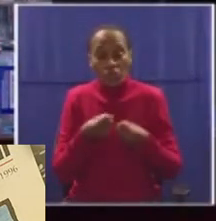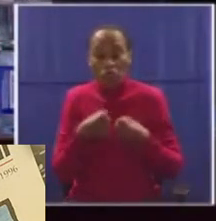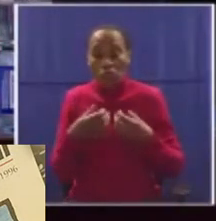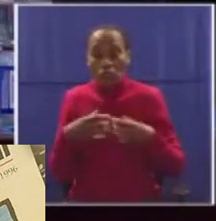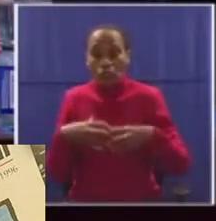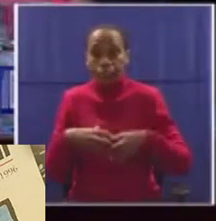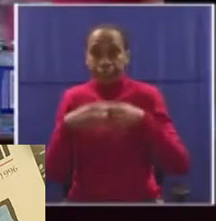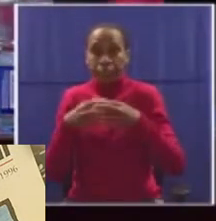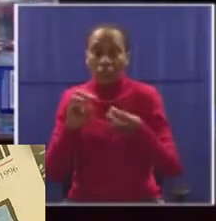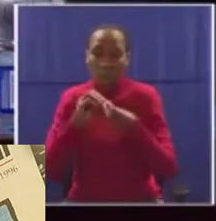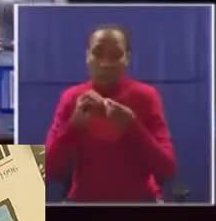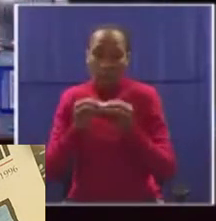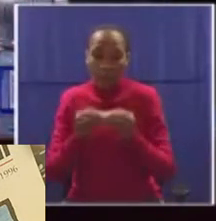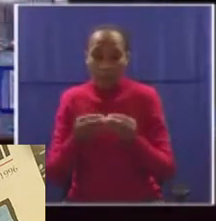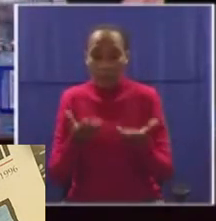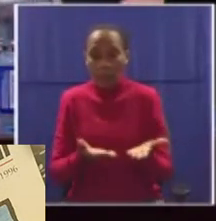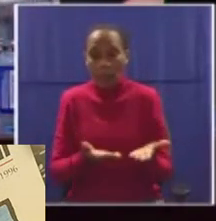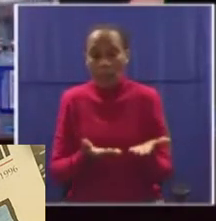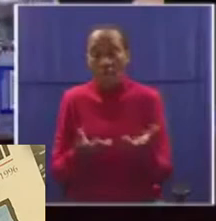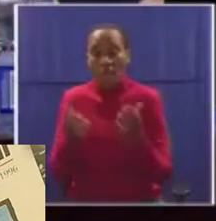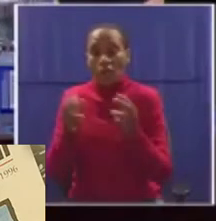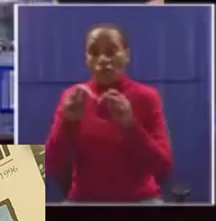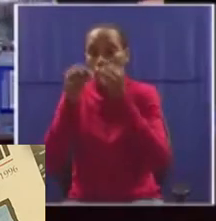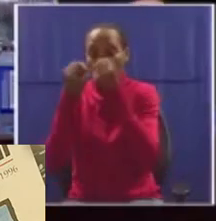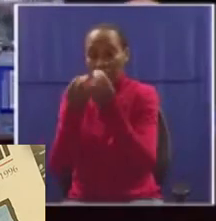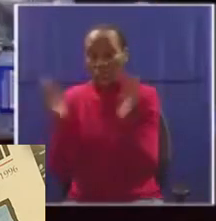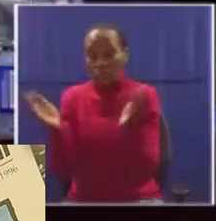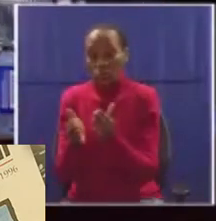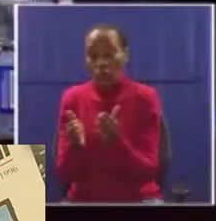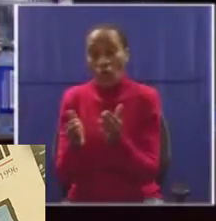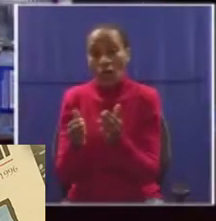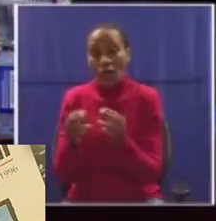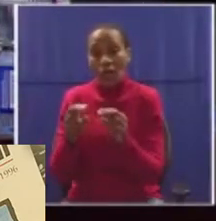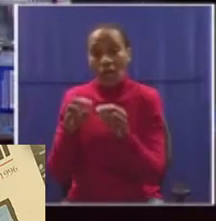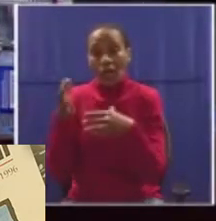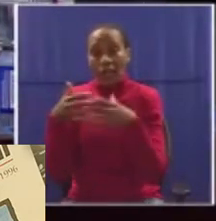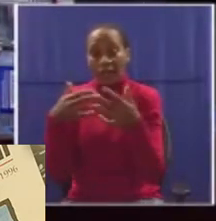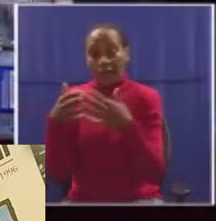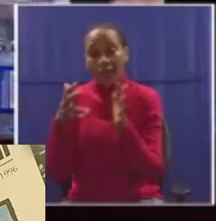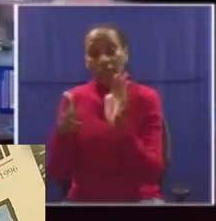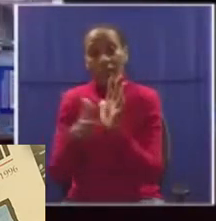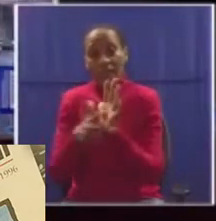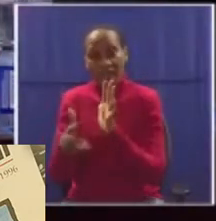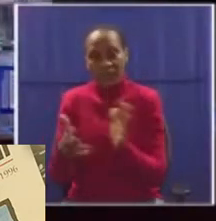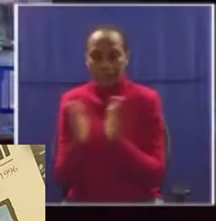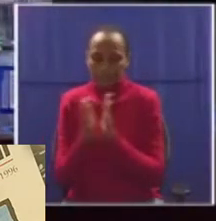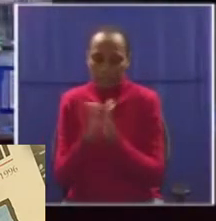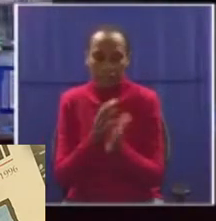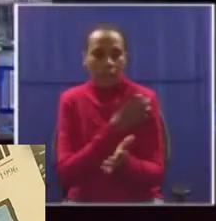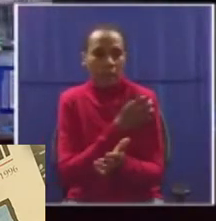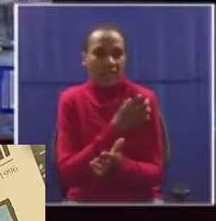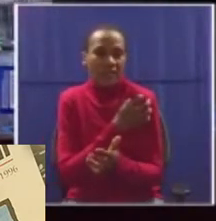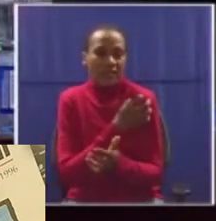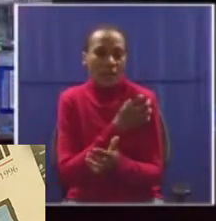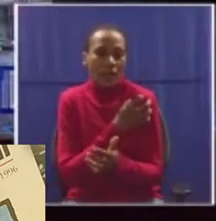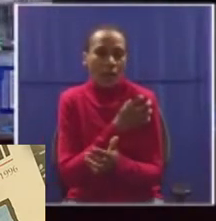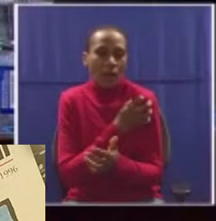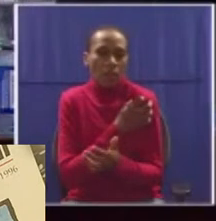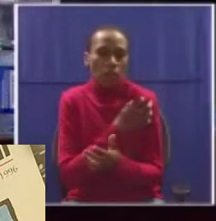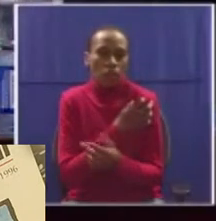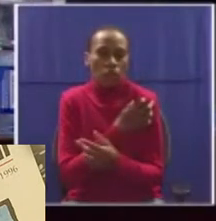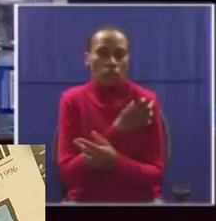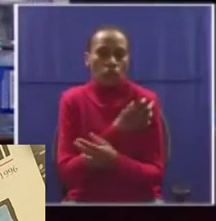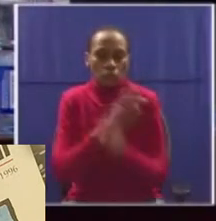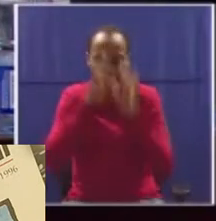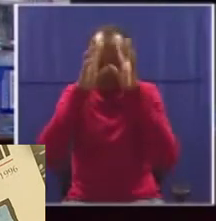and Amendment to the National Small Enterprise act and urge the minister of Small Business Development to